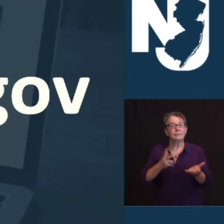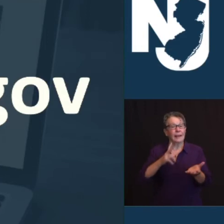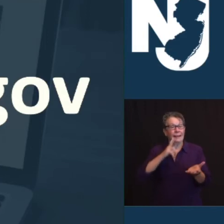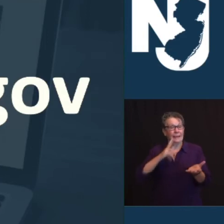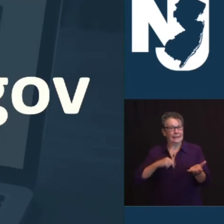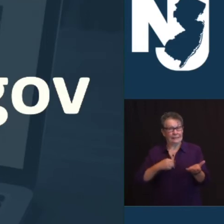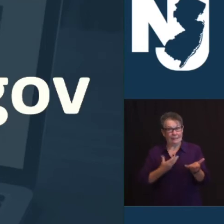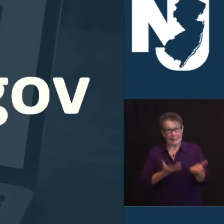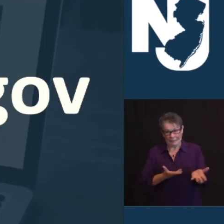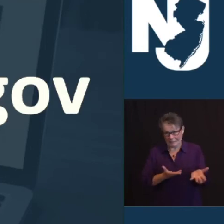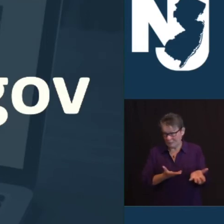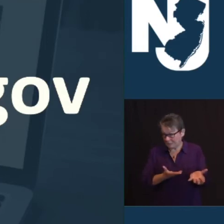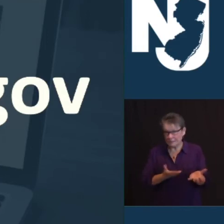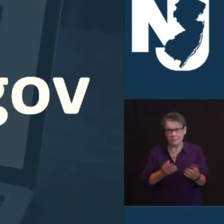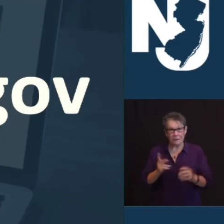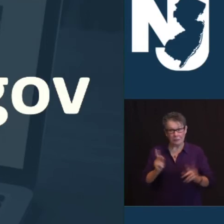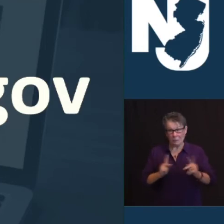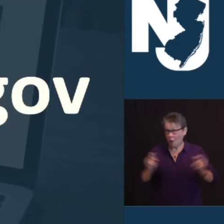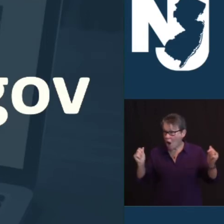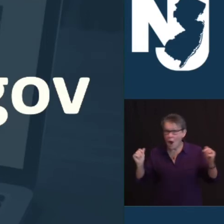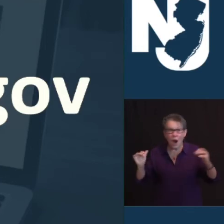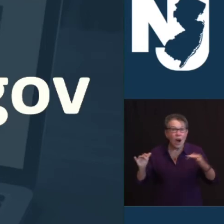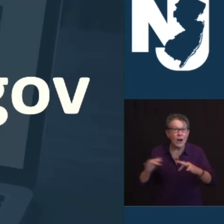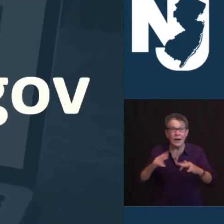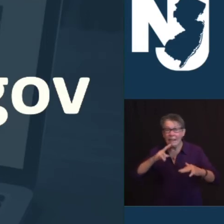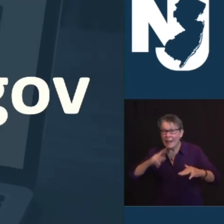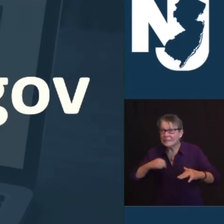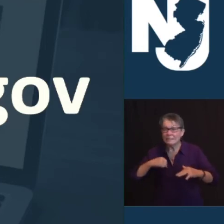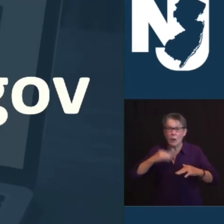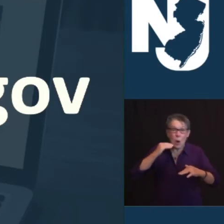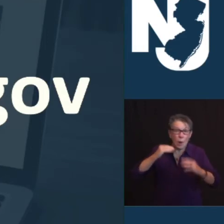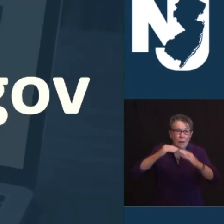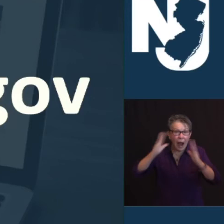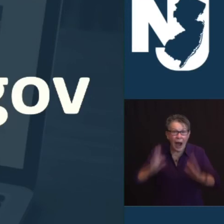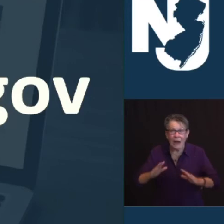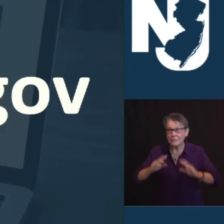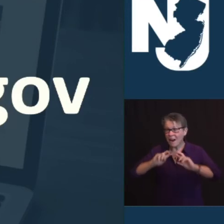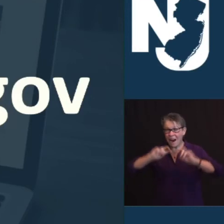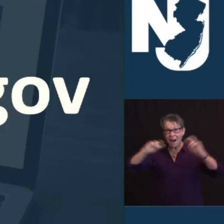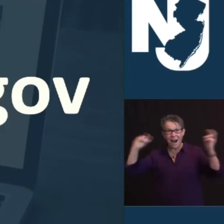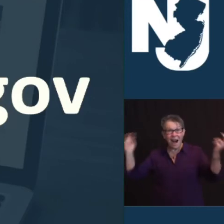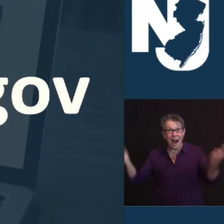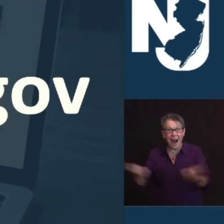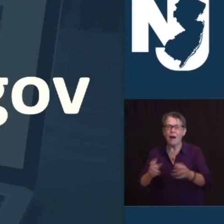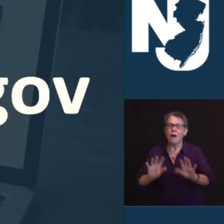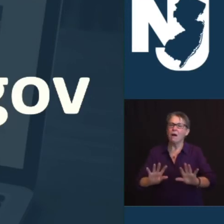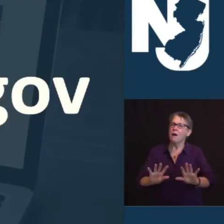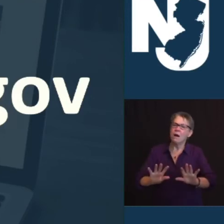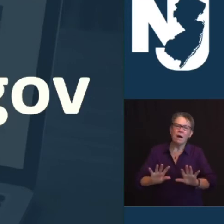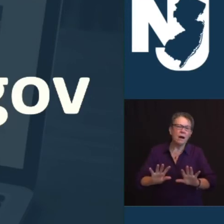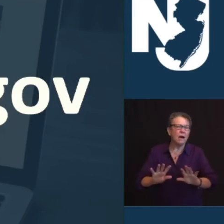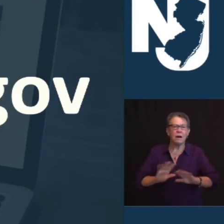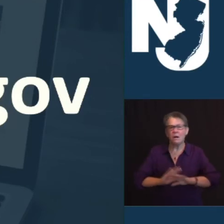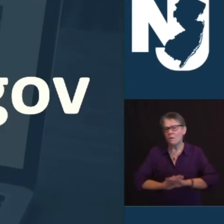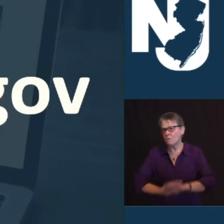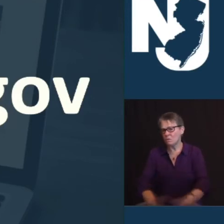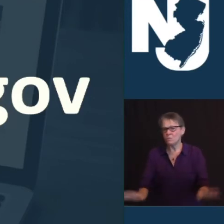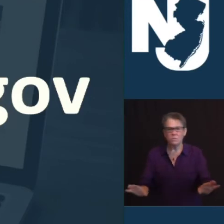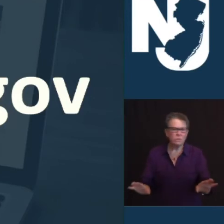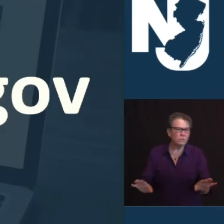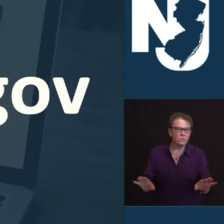of turning the dinner table into a COVID hotspot. Now, our efforts at slowing the spread are not limited to our colleges